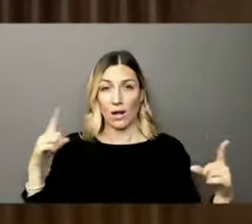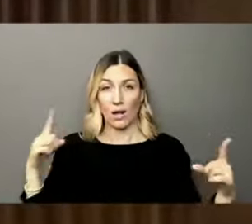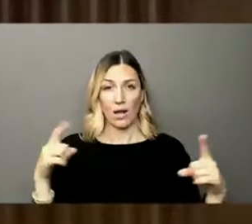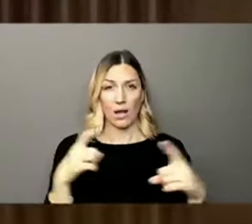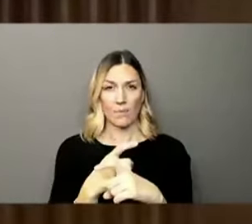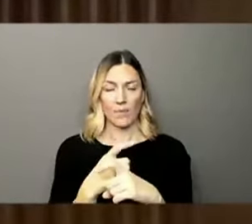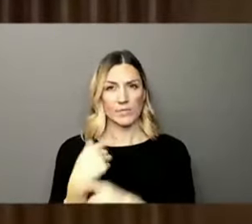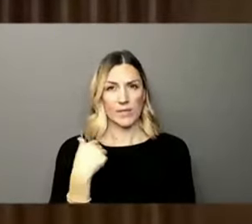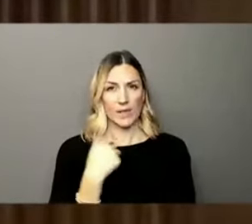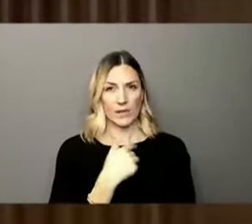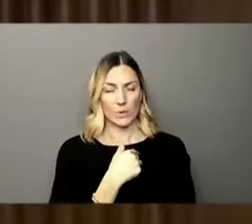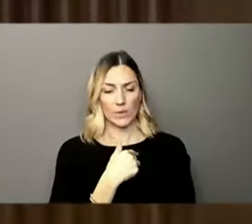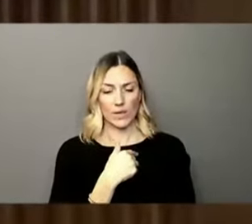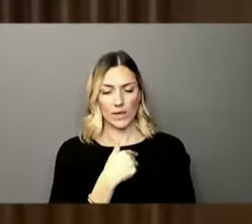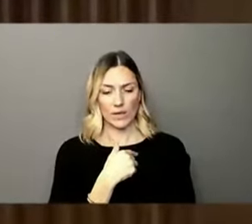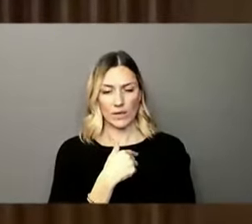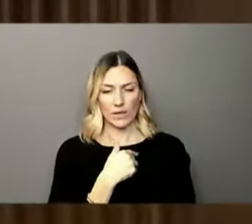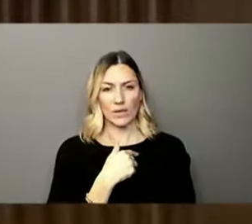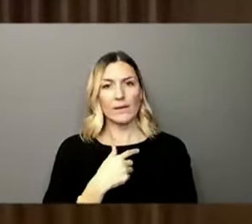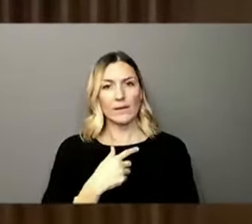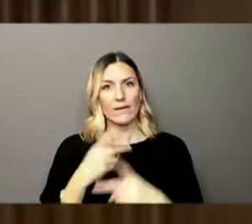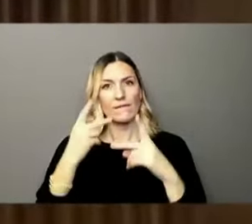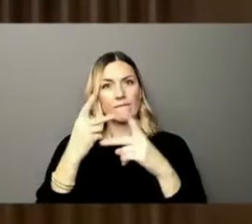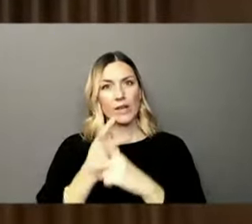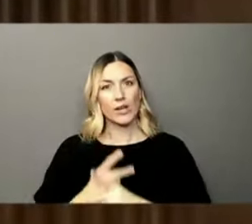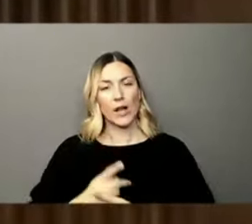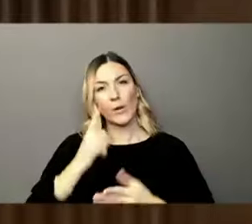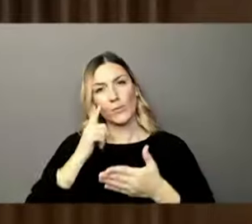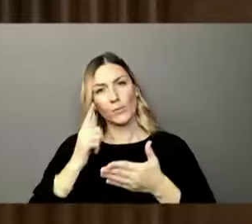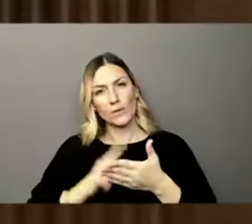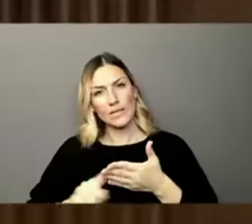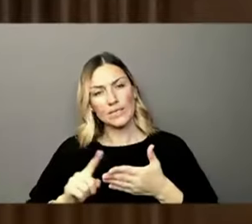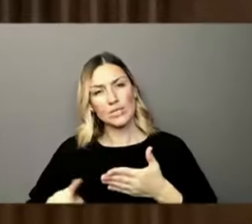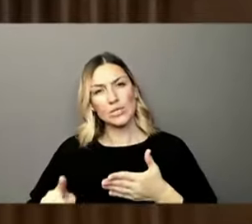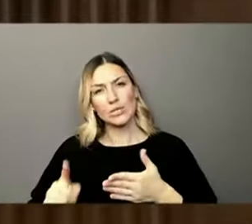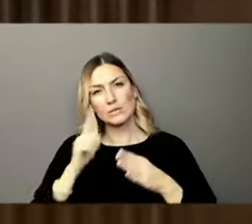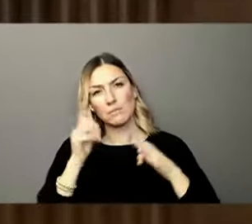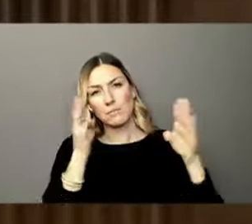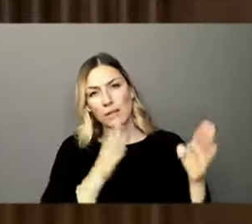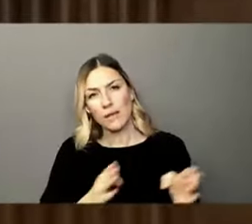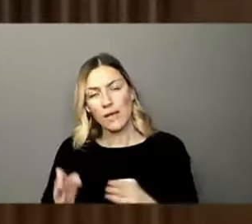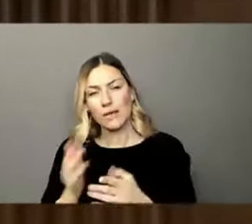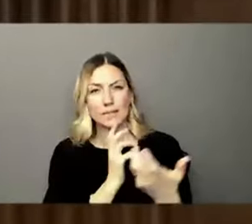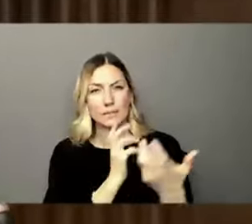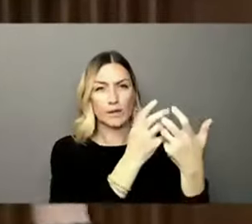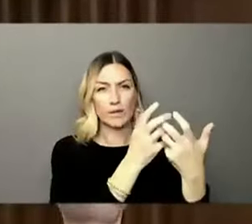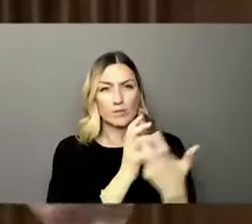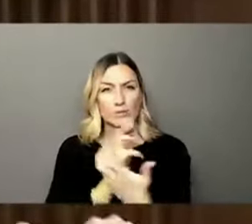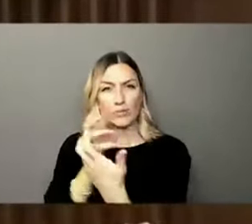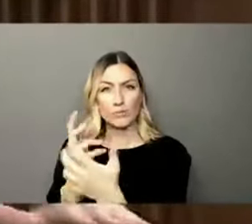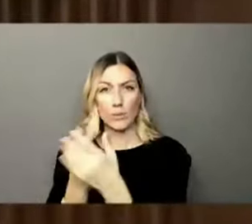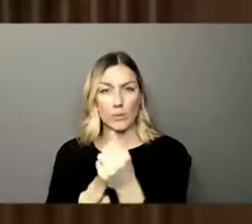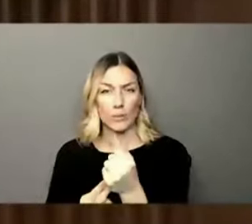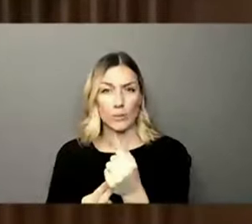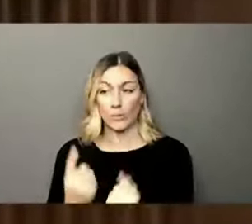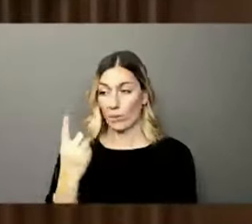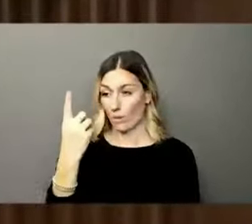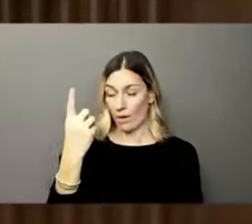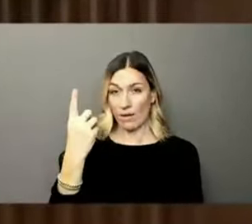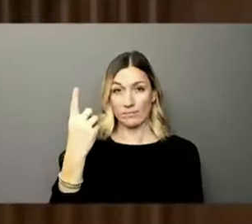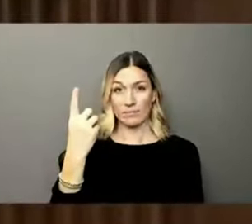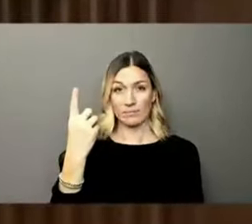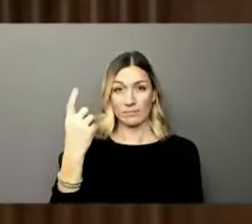how can we devise research treatment plans for both of those? Because doing one thing and then having